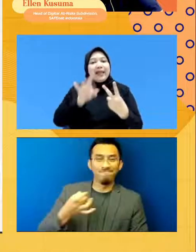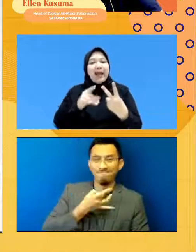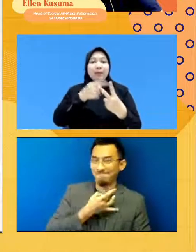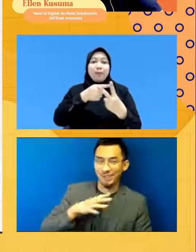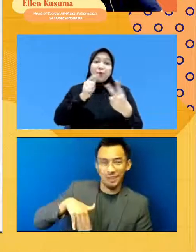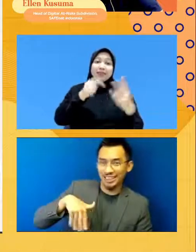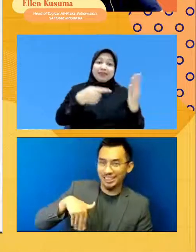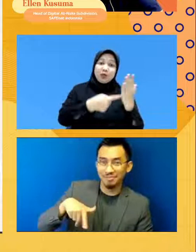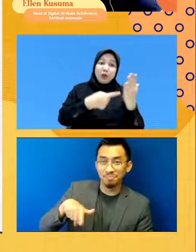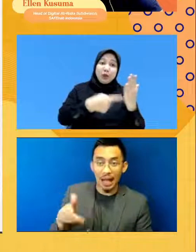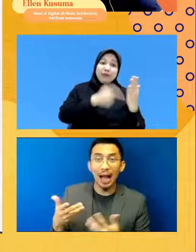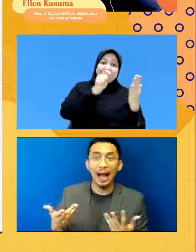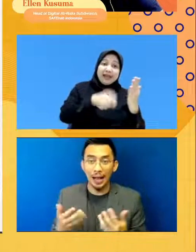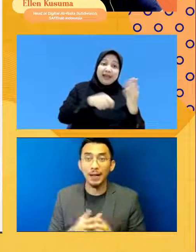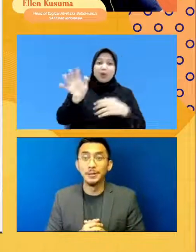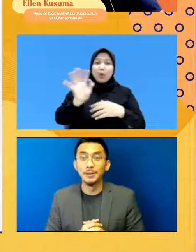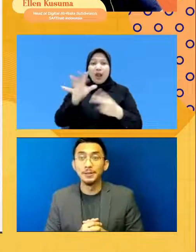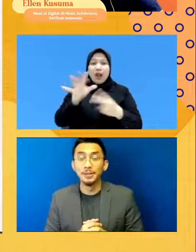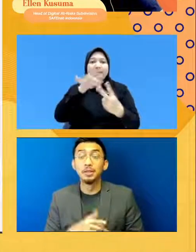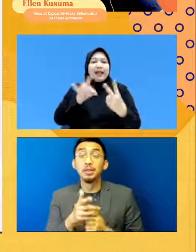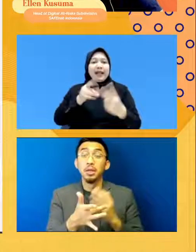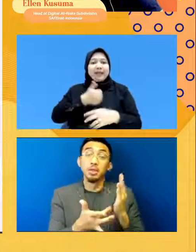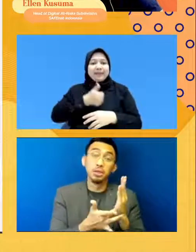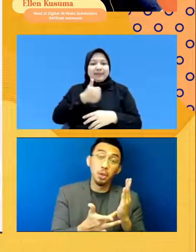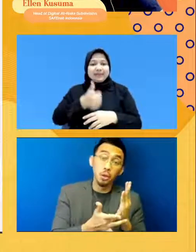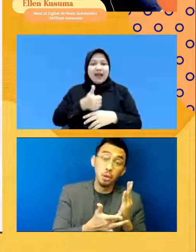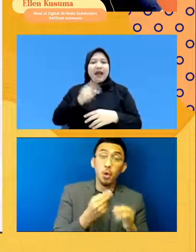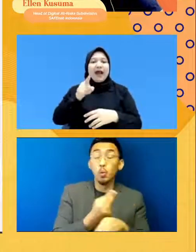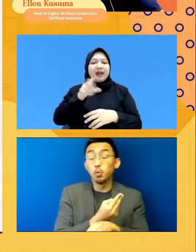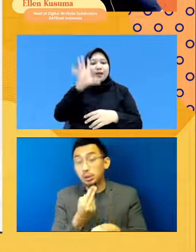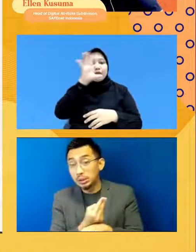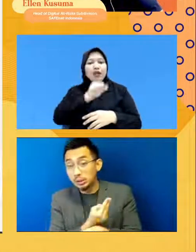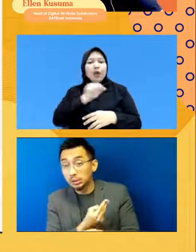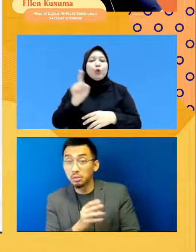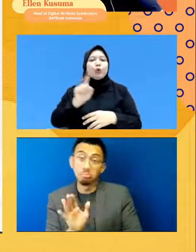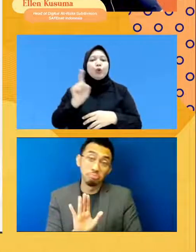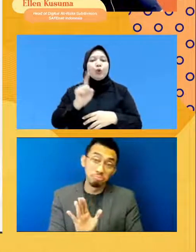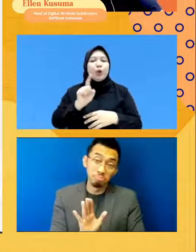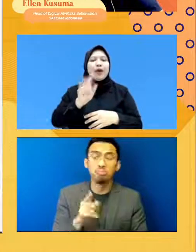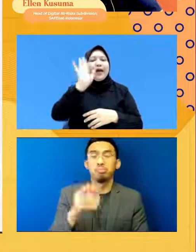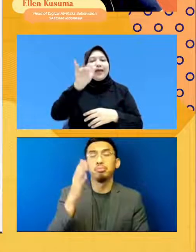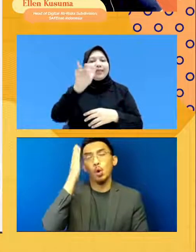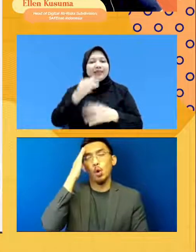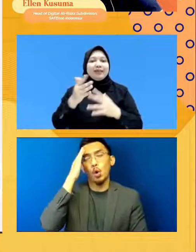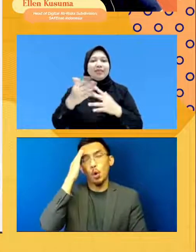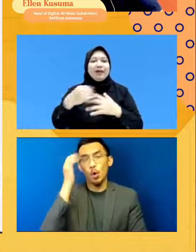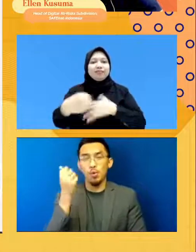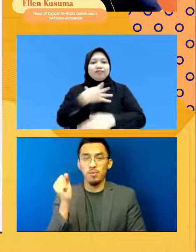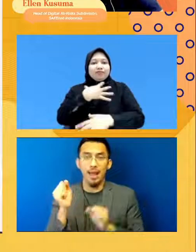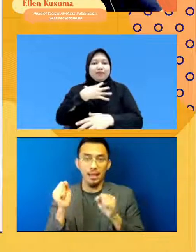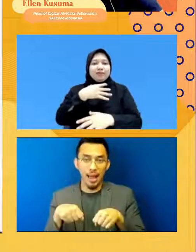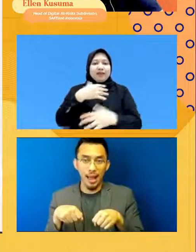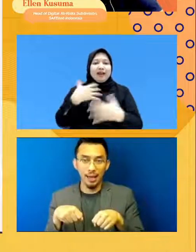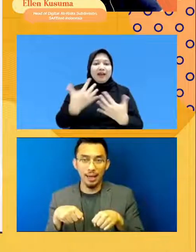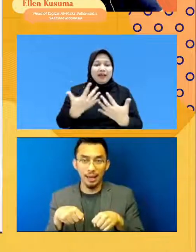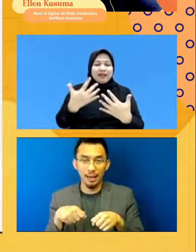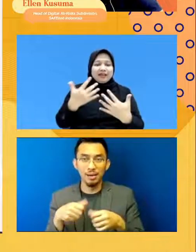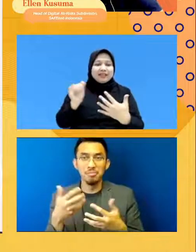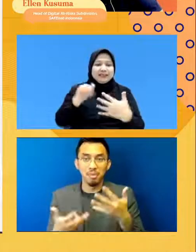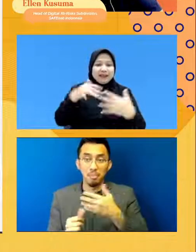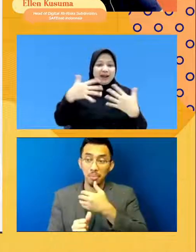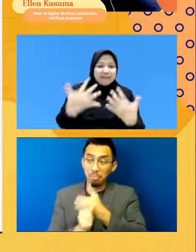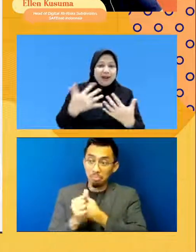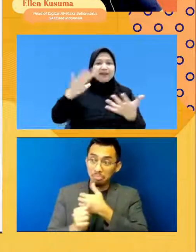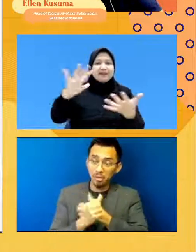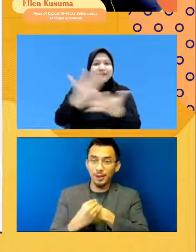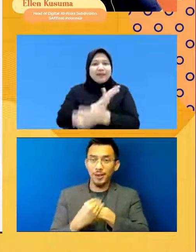big question is that we need to also understand how it is going to affect our access to information and opportunity. That's why it is very